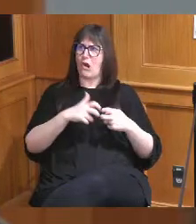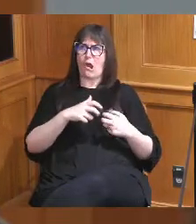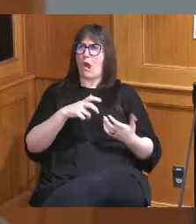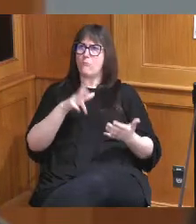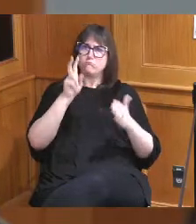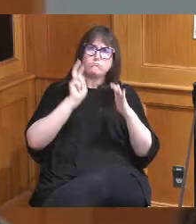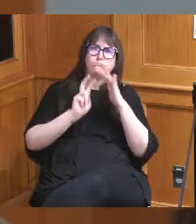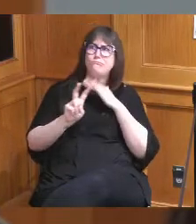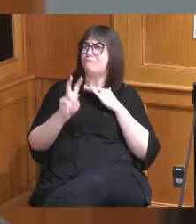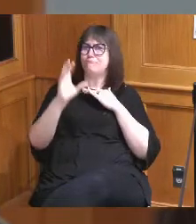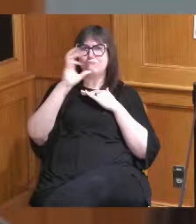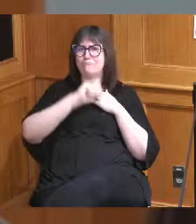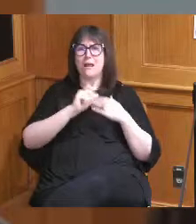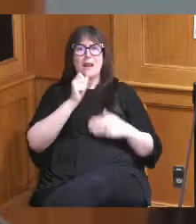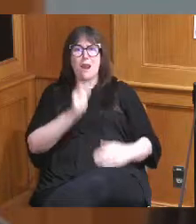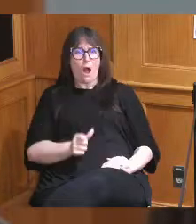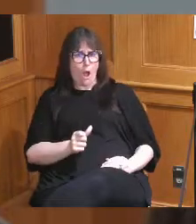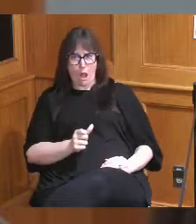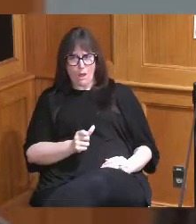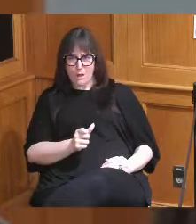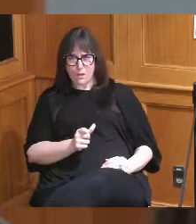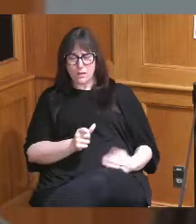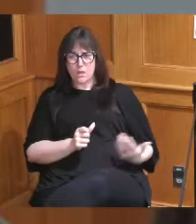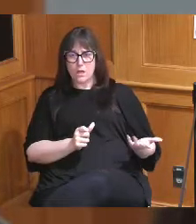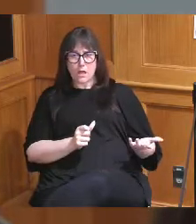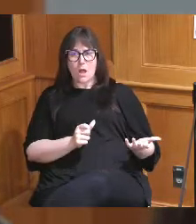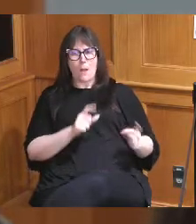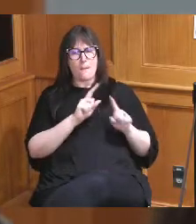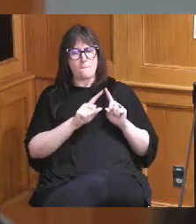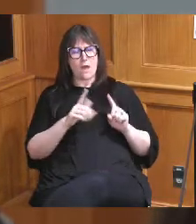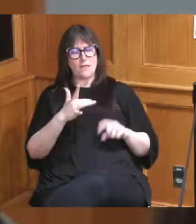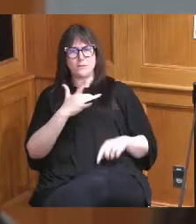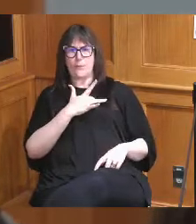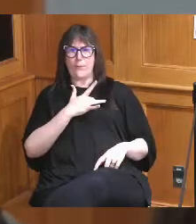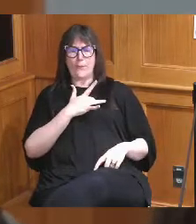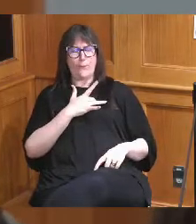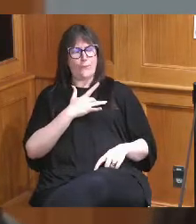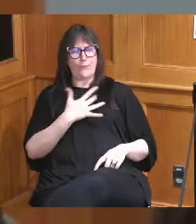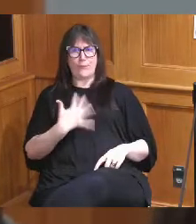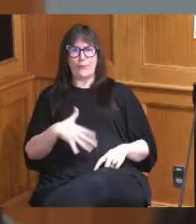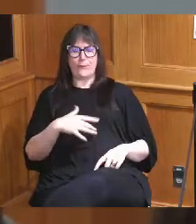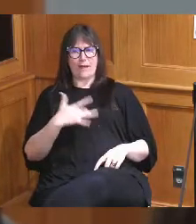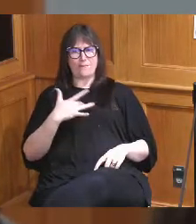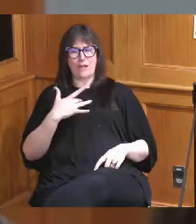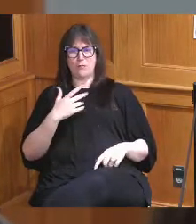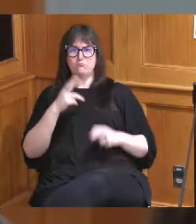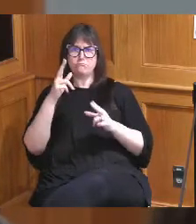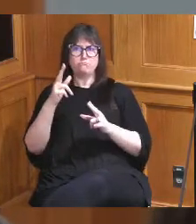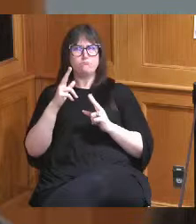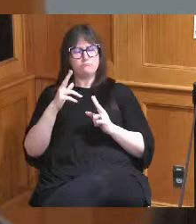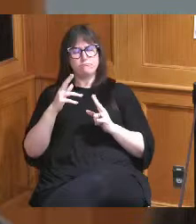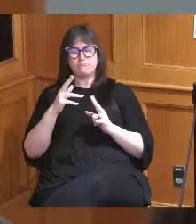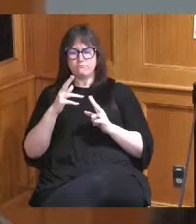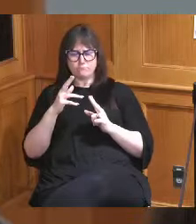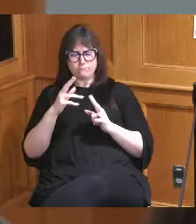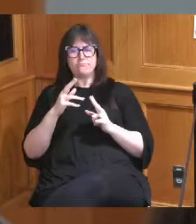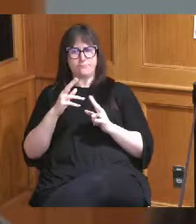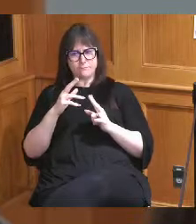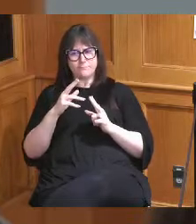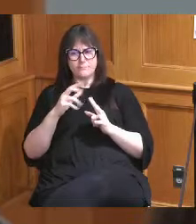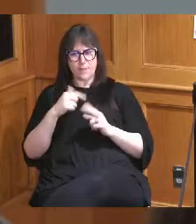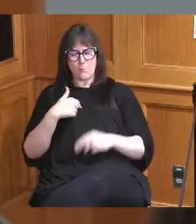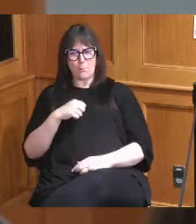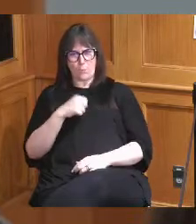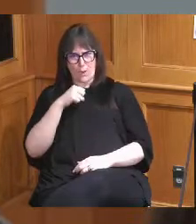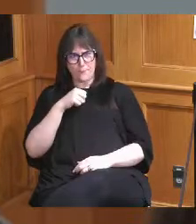this is what stays close to me. So I am so thrilled. I'm honored, and I really appreciate you all because